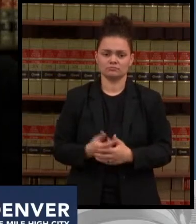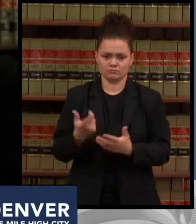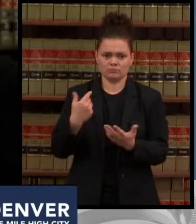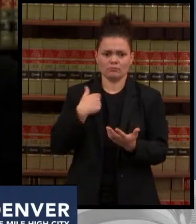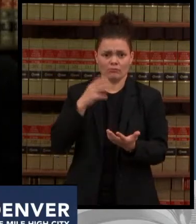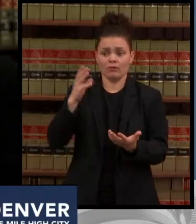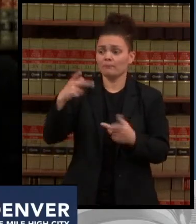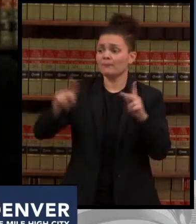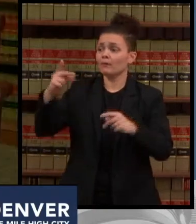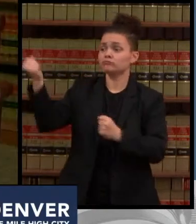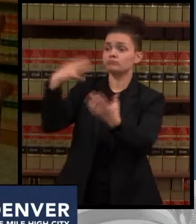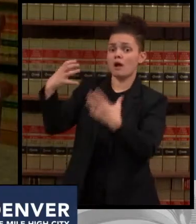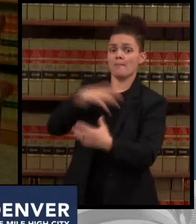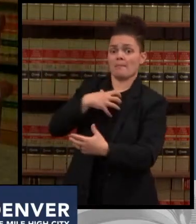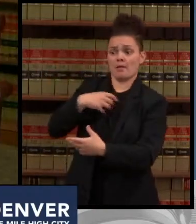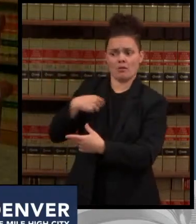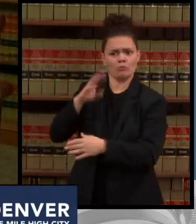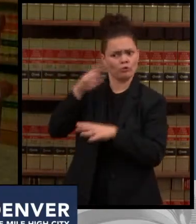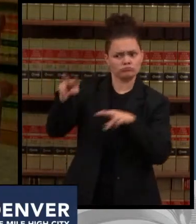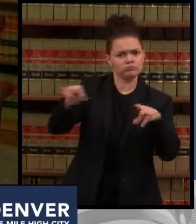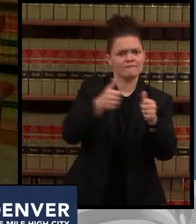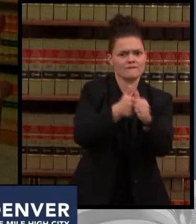order.